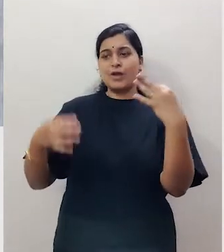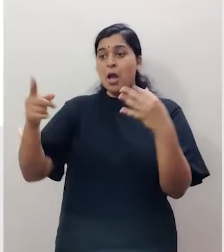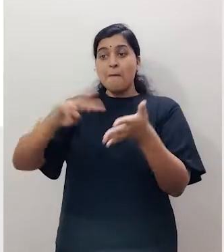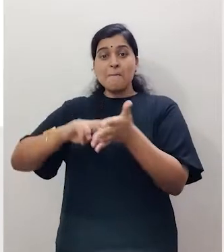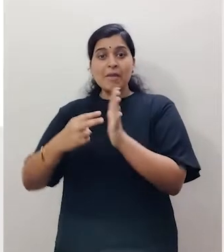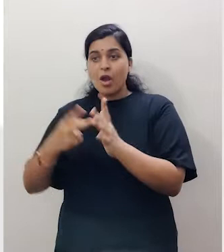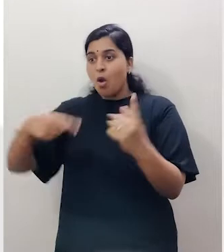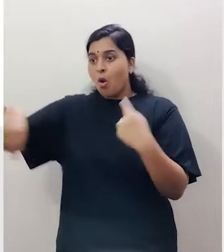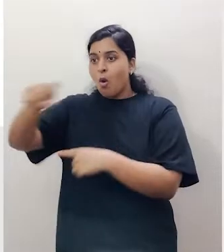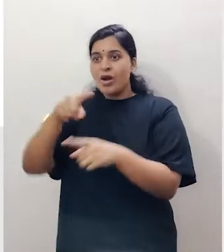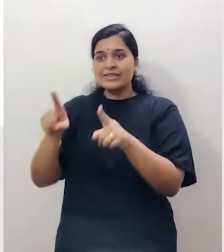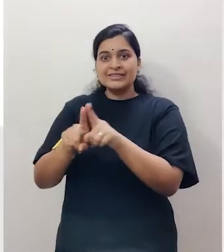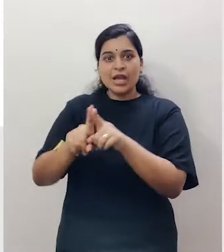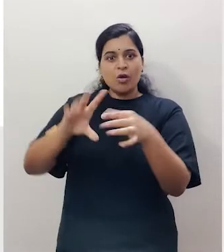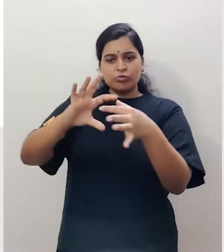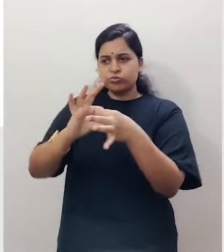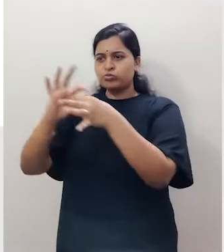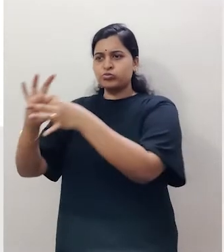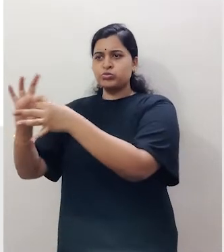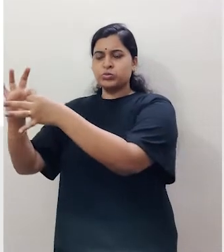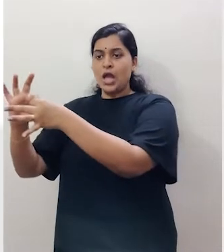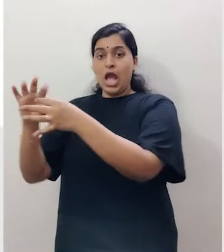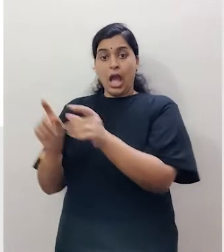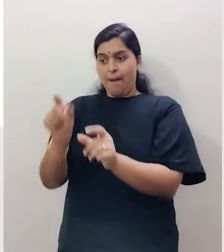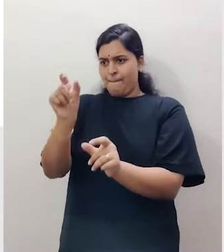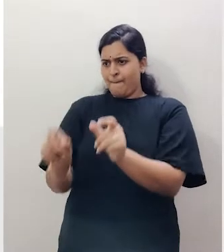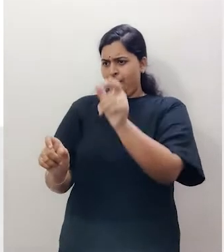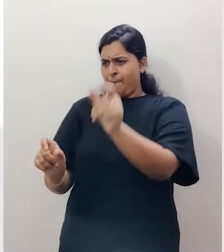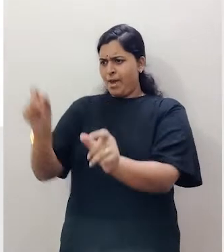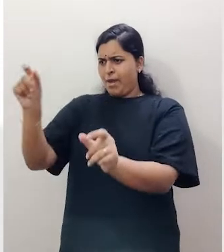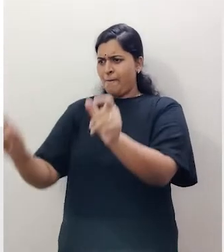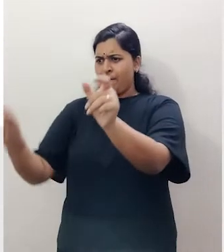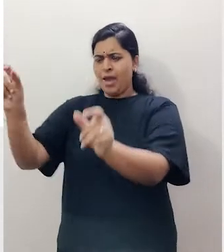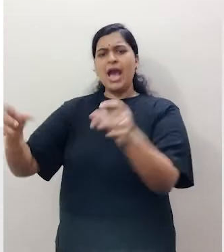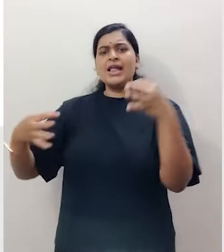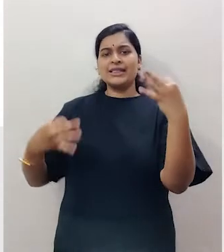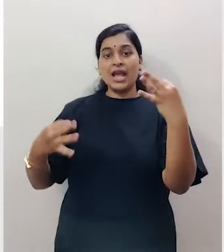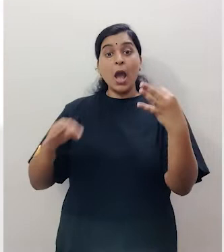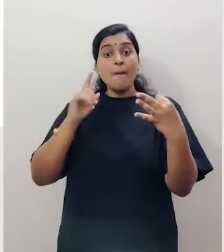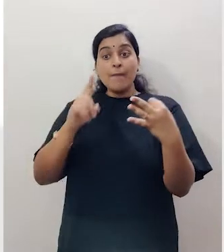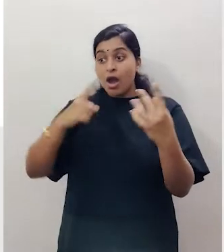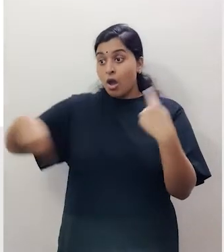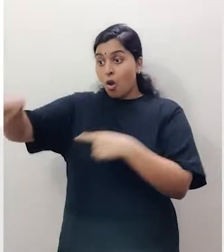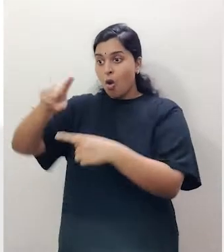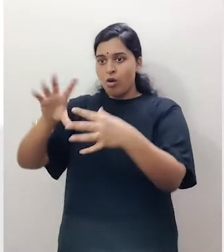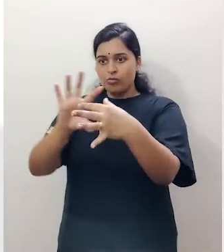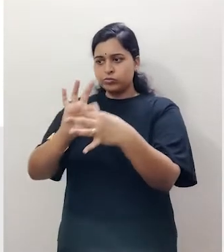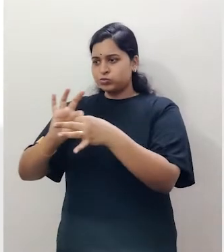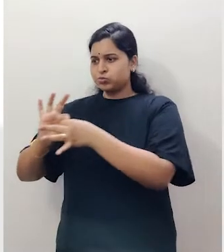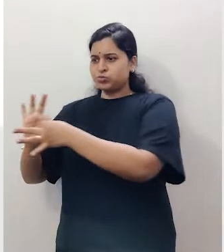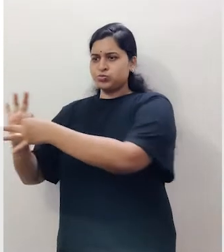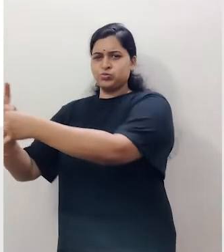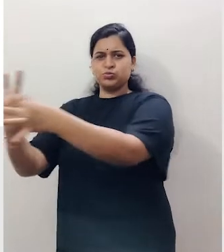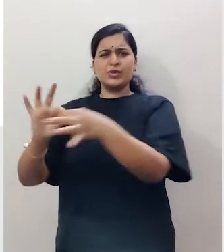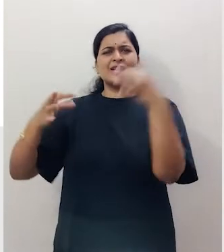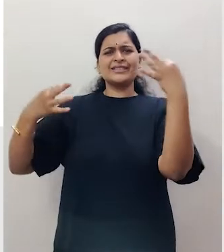nature. Each figure in the spiral is dancing individually, but they are also dancing together, as if to a single